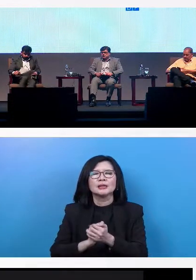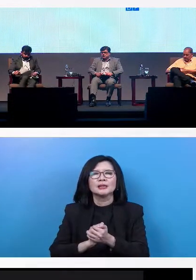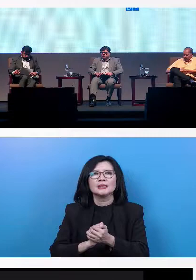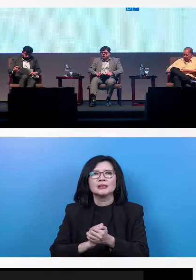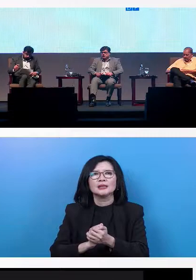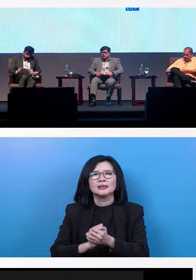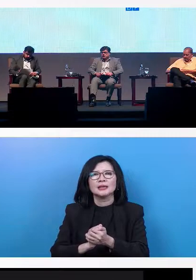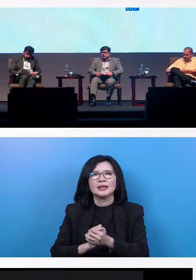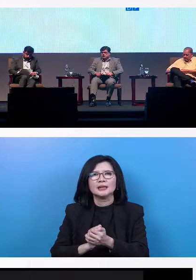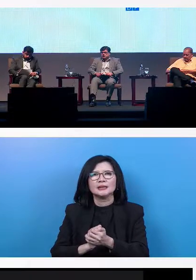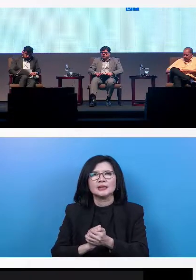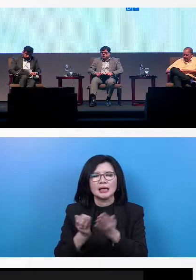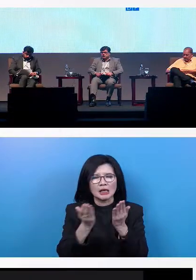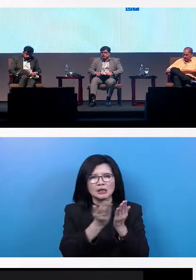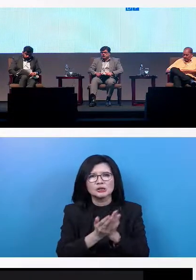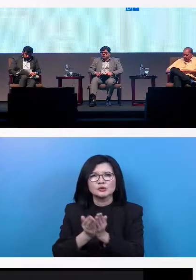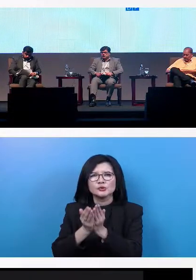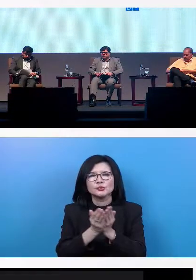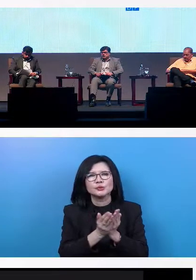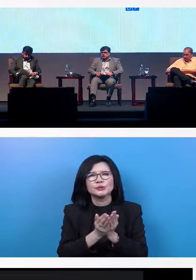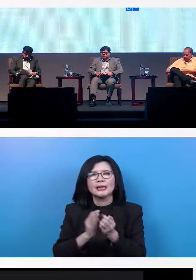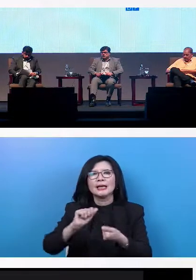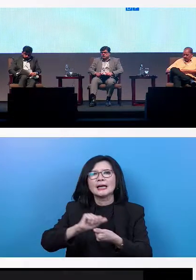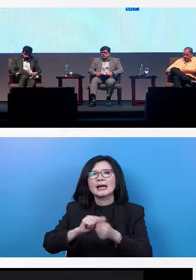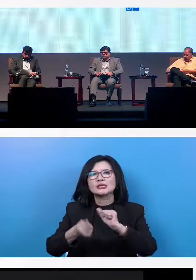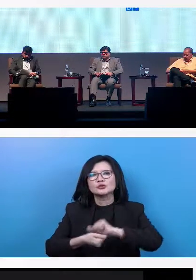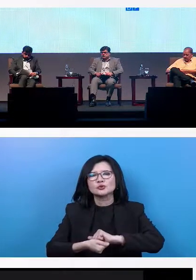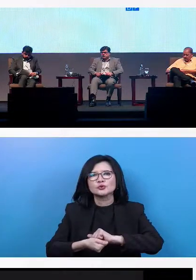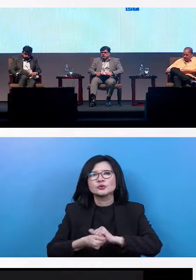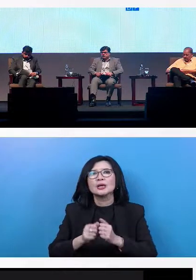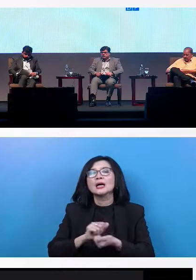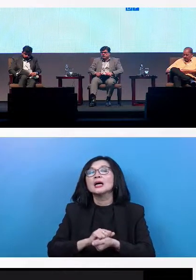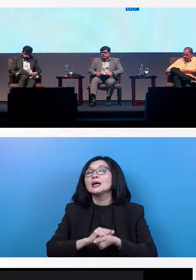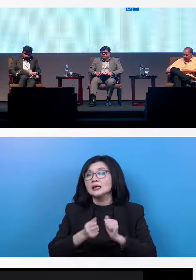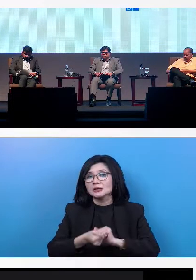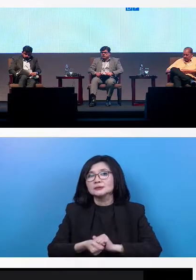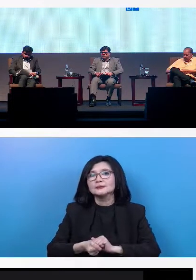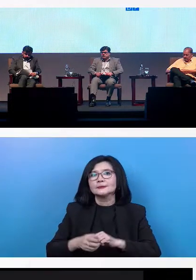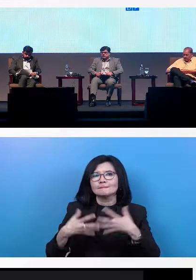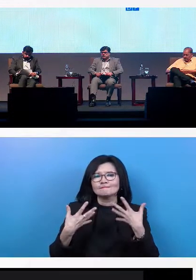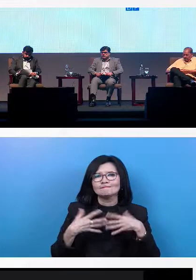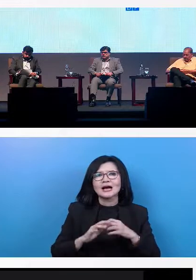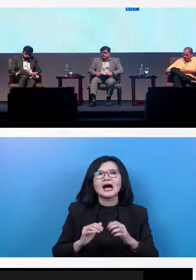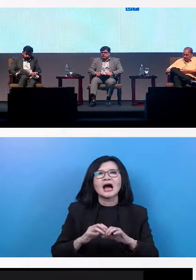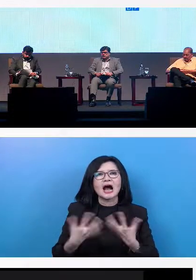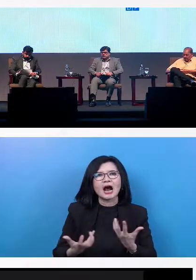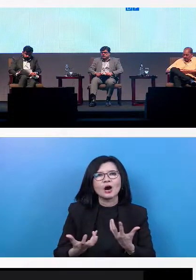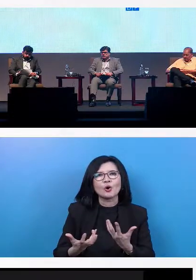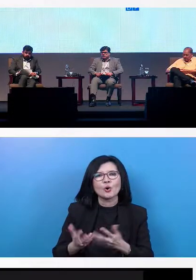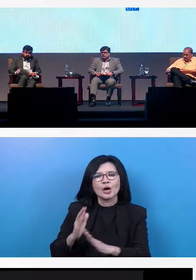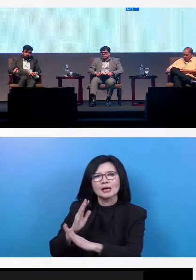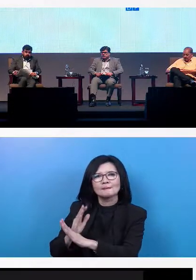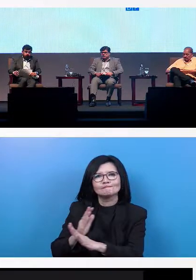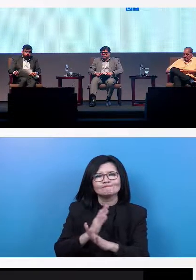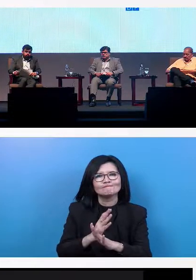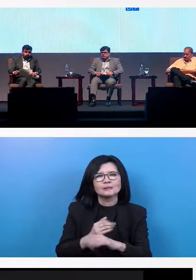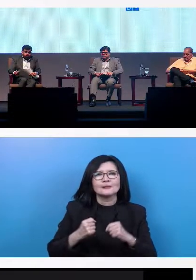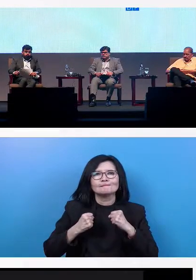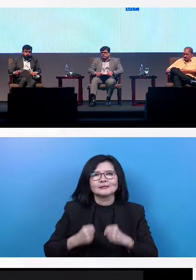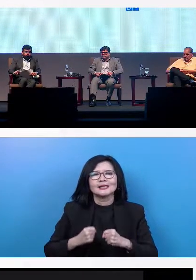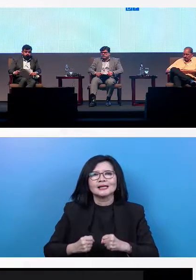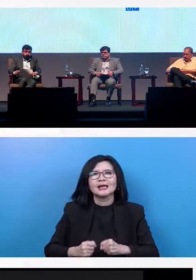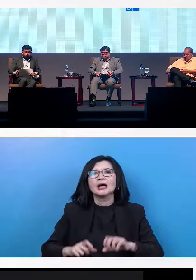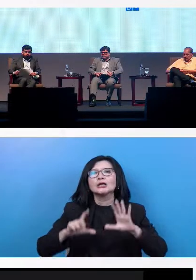insurers have embedded prevention or making communities more resilient. We've come up with 7 mechanisms between